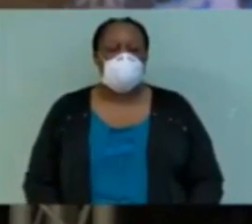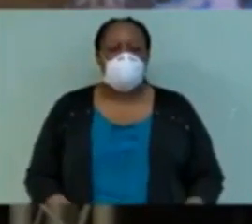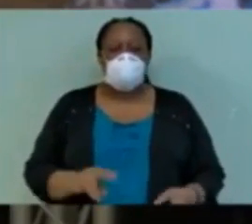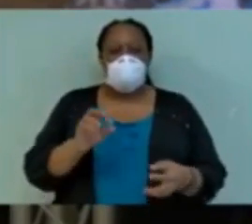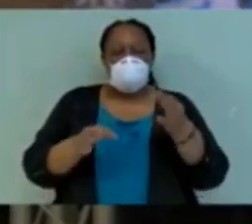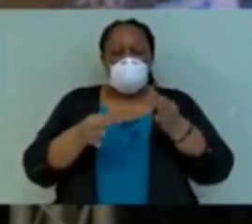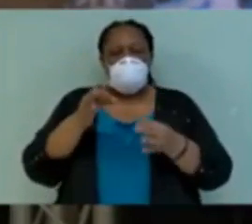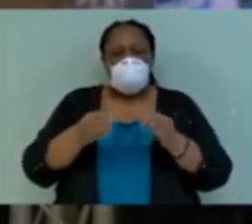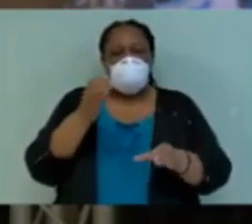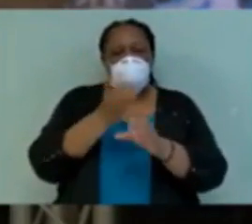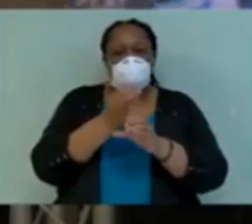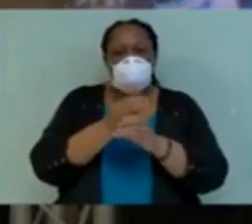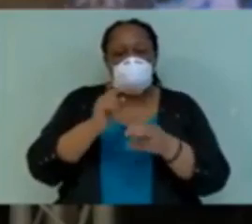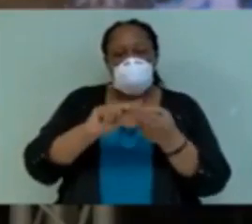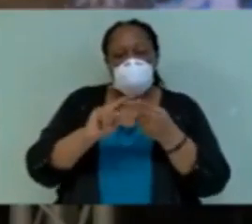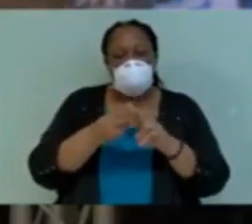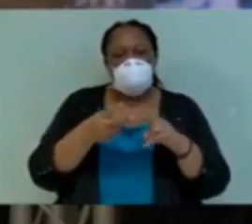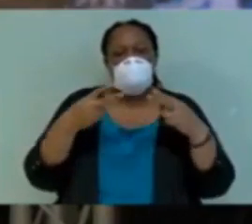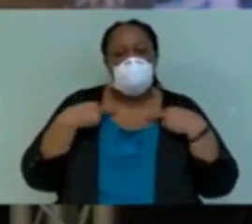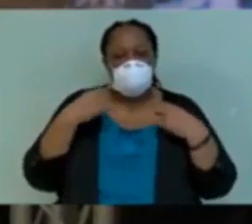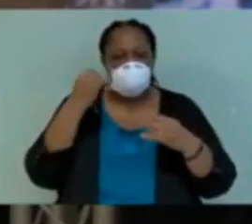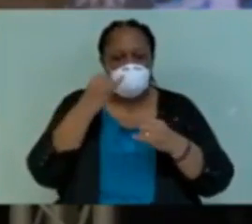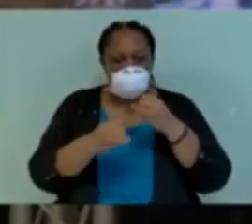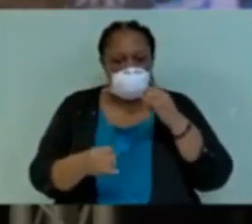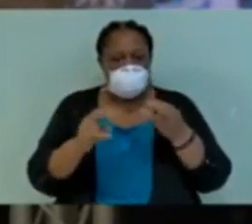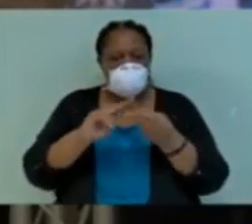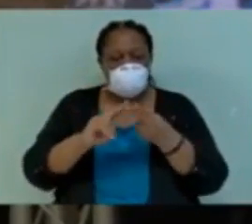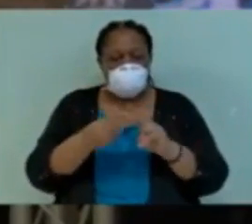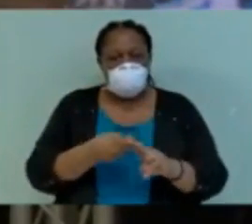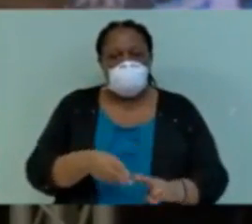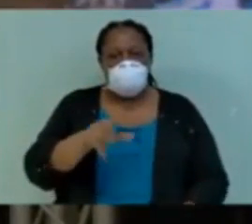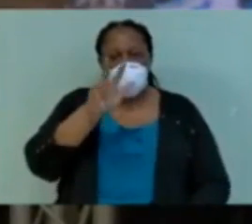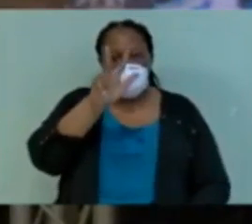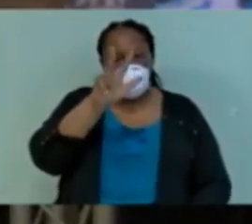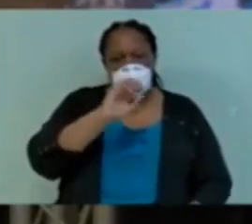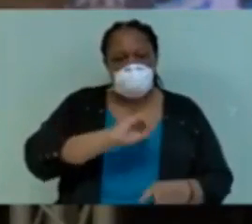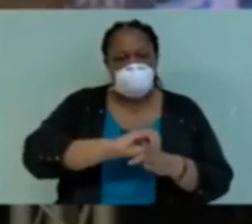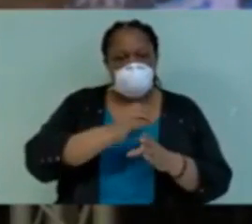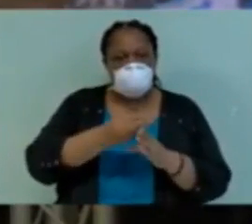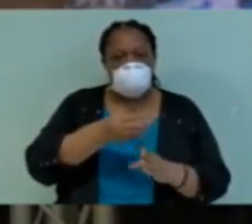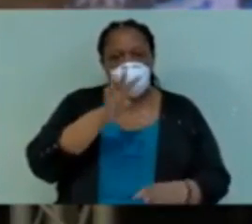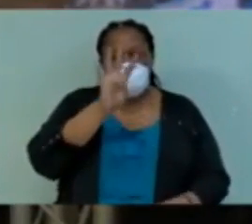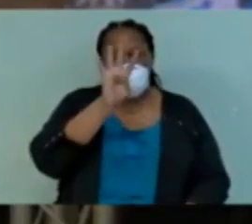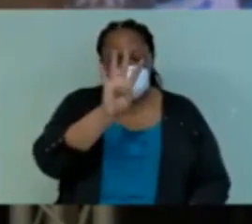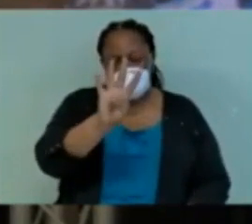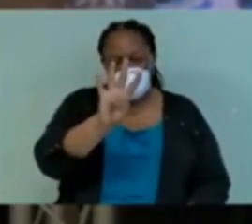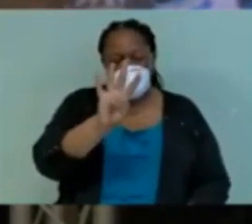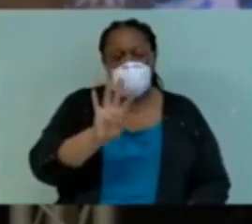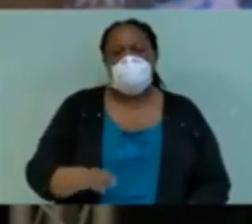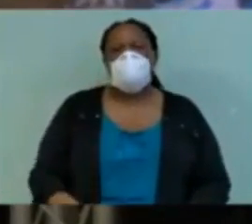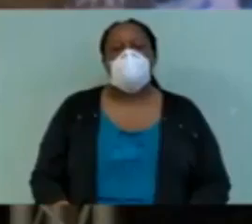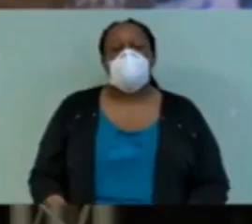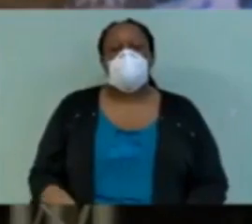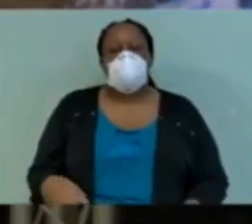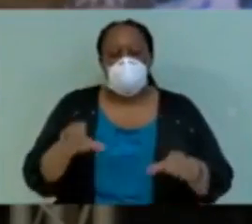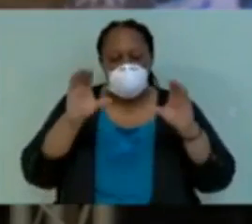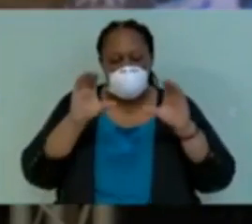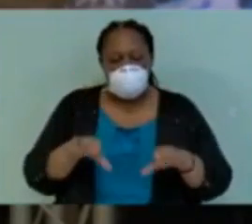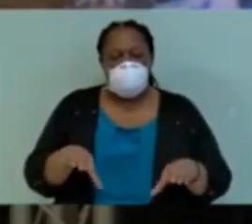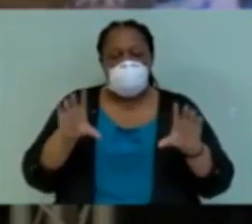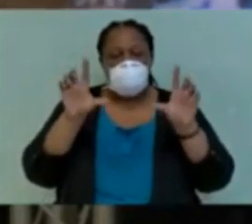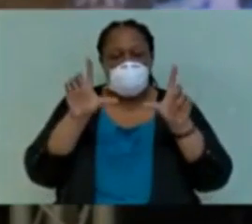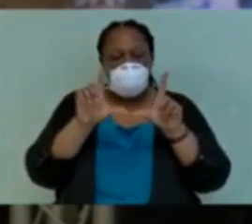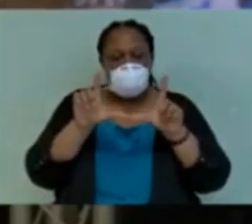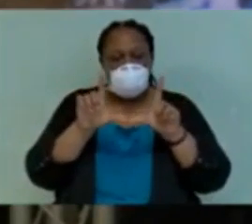with 3 and 4 has therefore been extended to May 8th. So persons